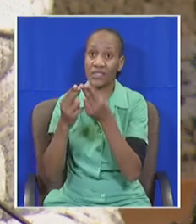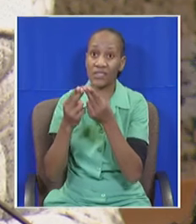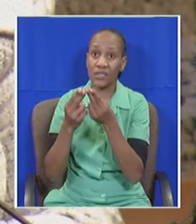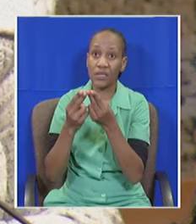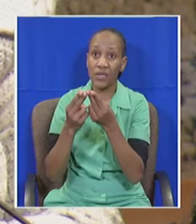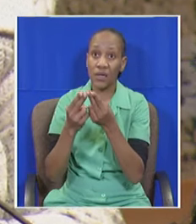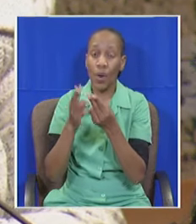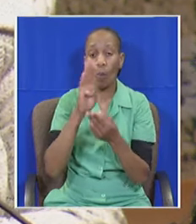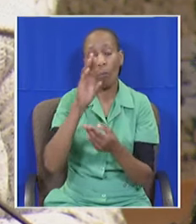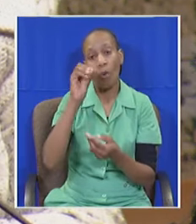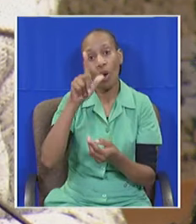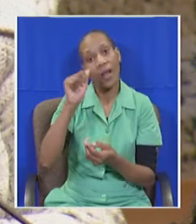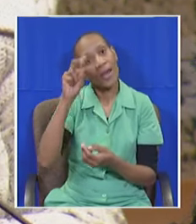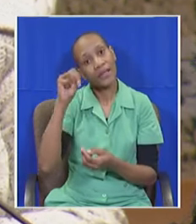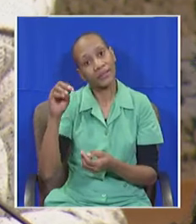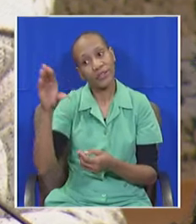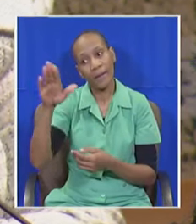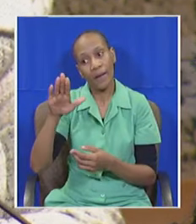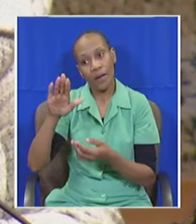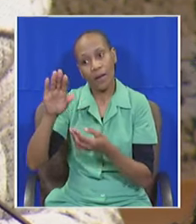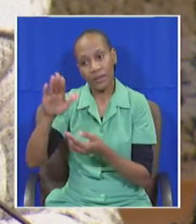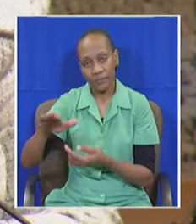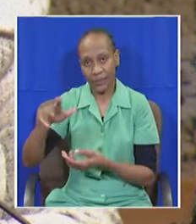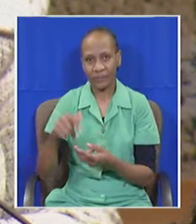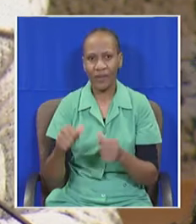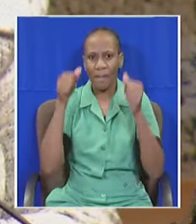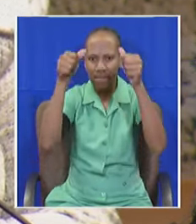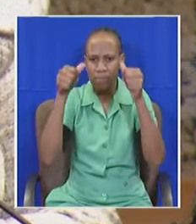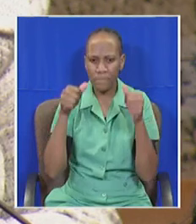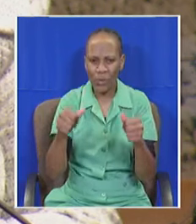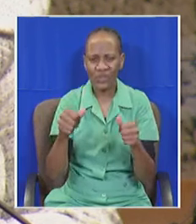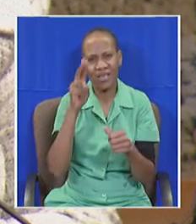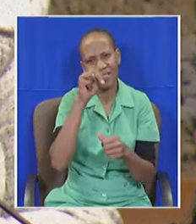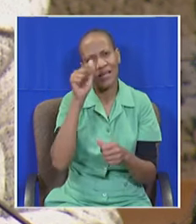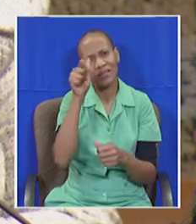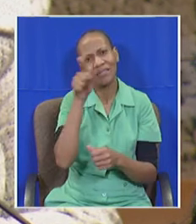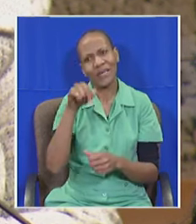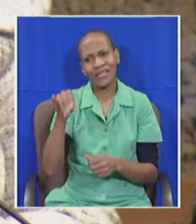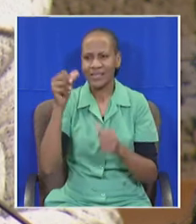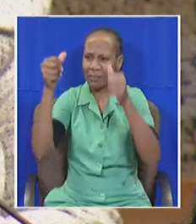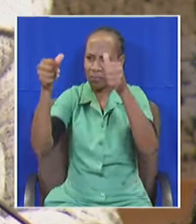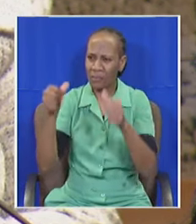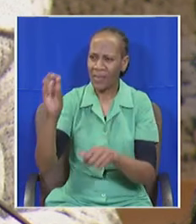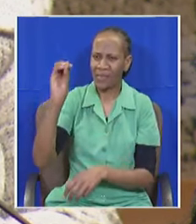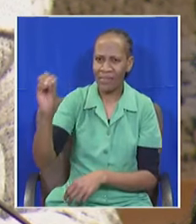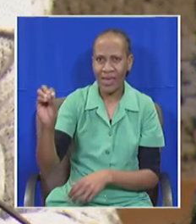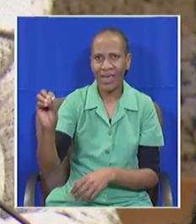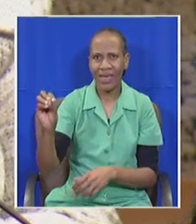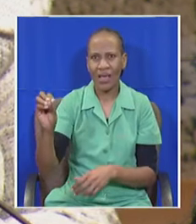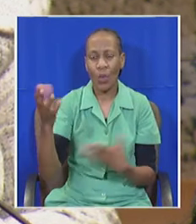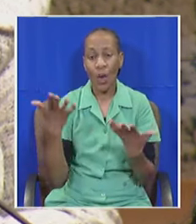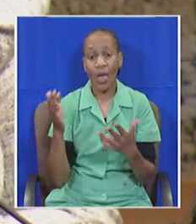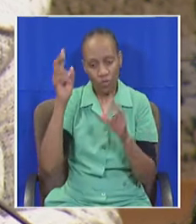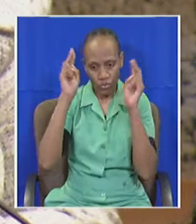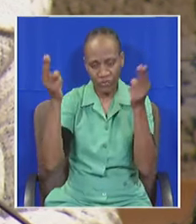Boland region. Posters with Nazi undertones had been put up on the